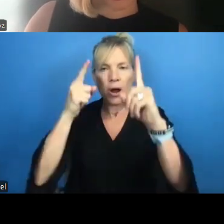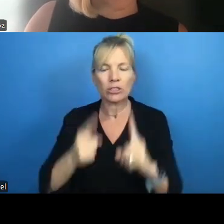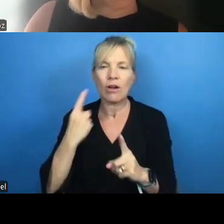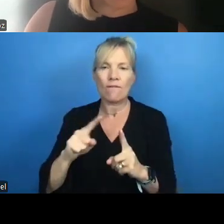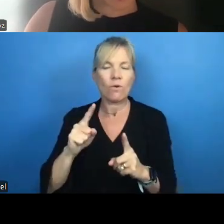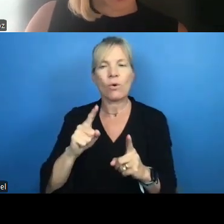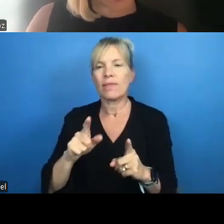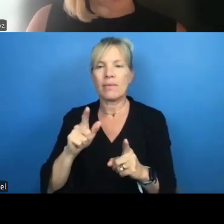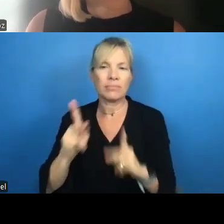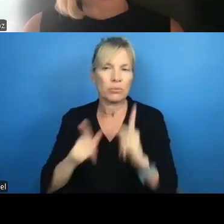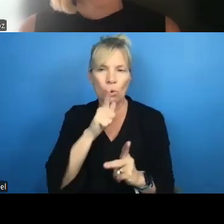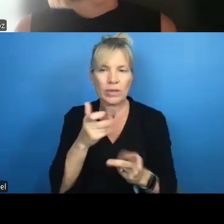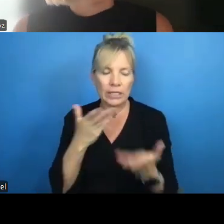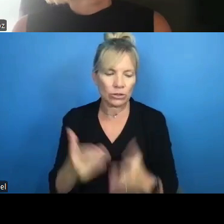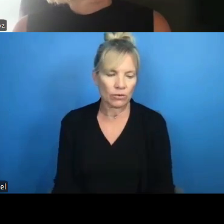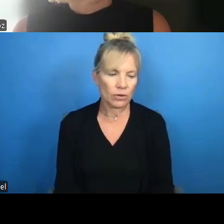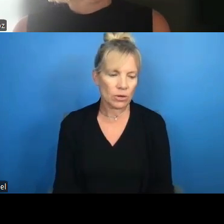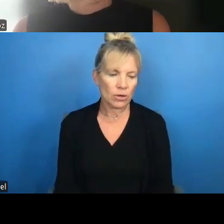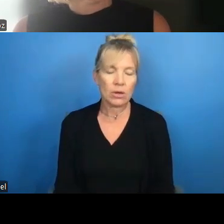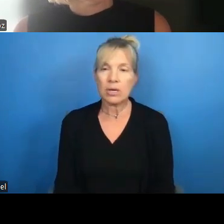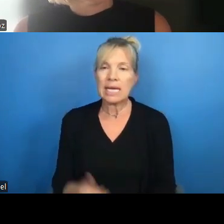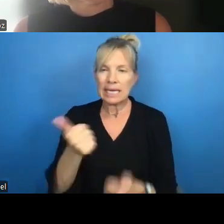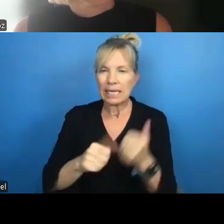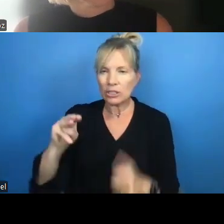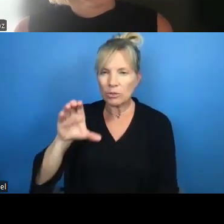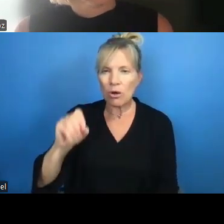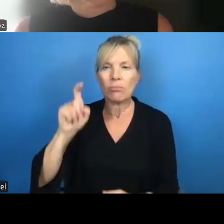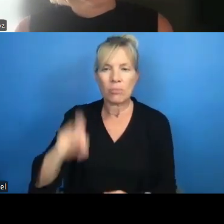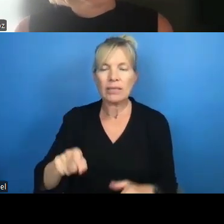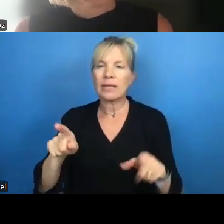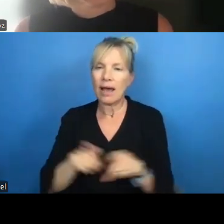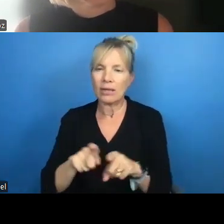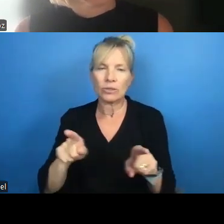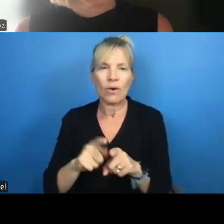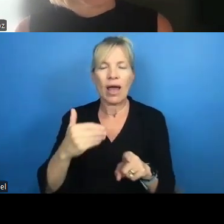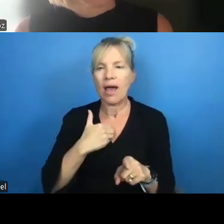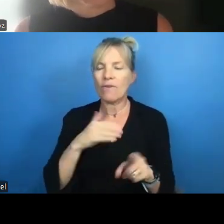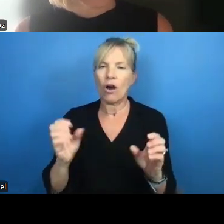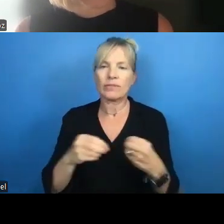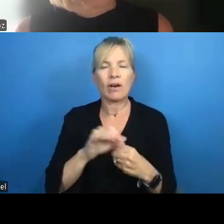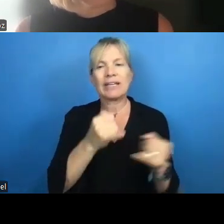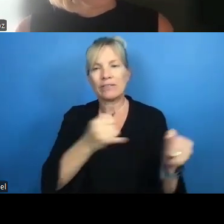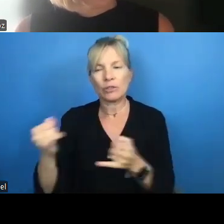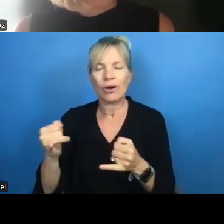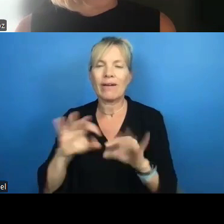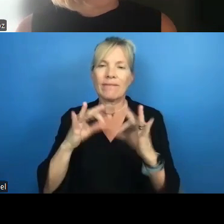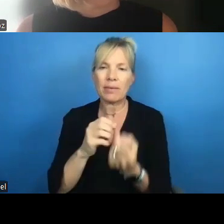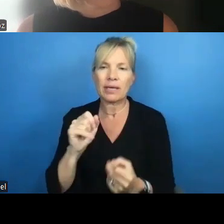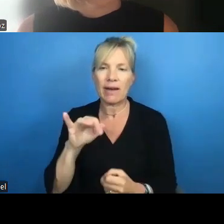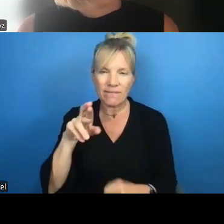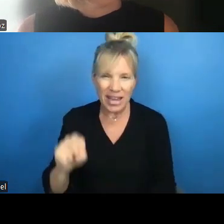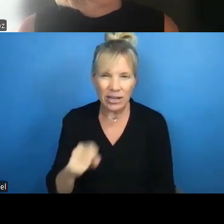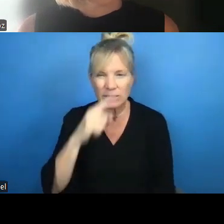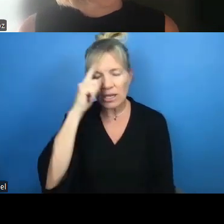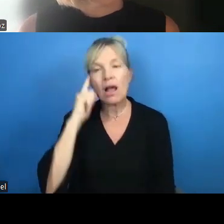population served. Each MCO must also have an Office of Individual and Family Affairs.